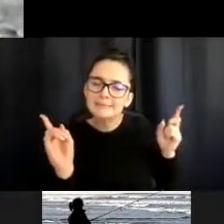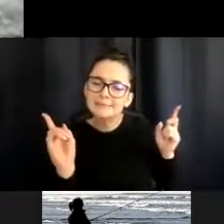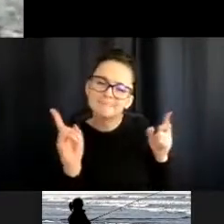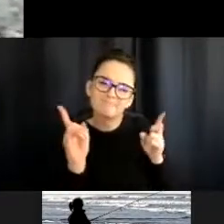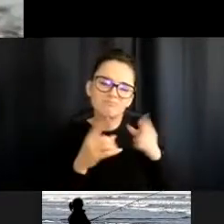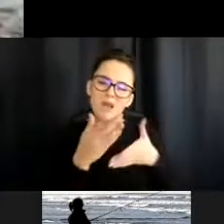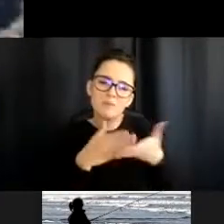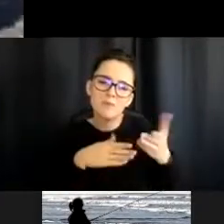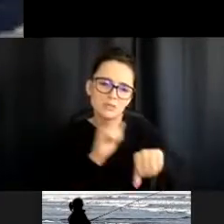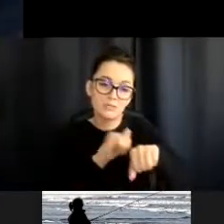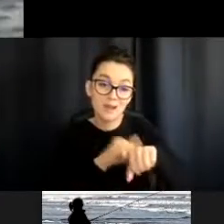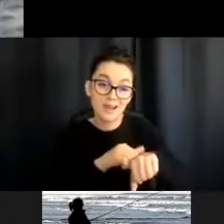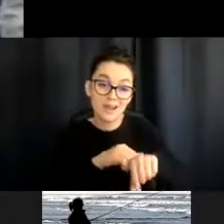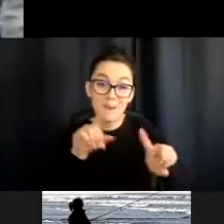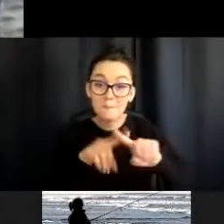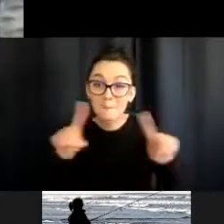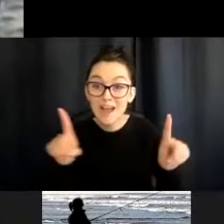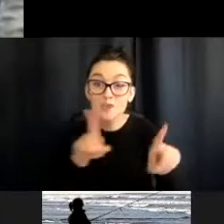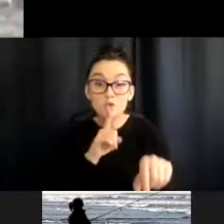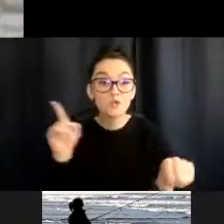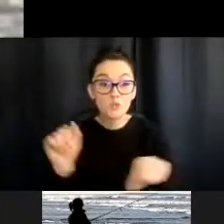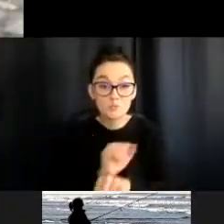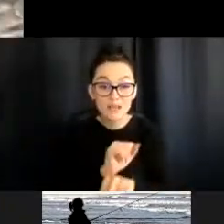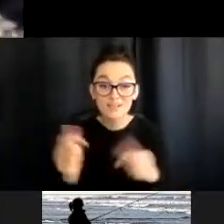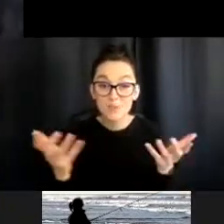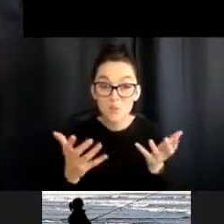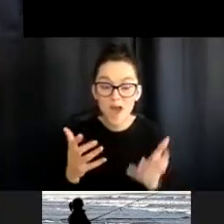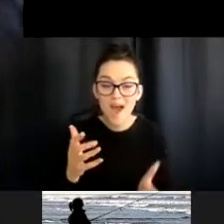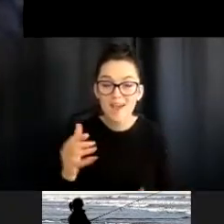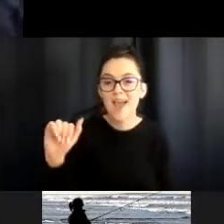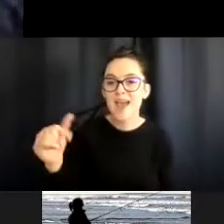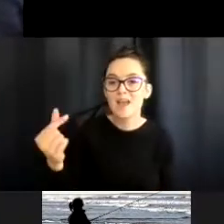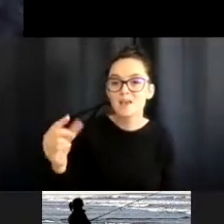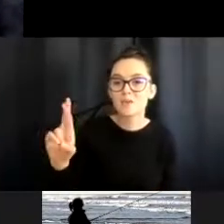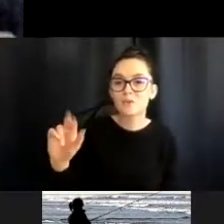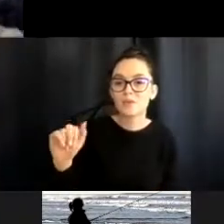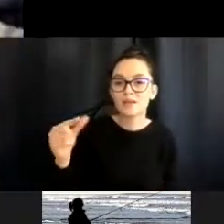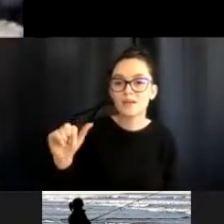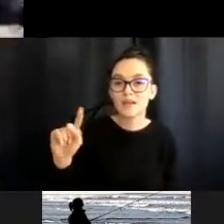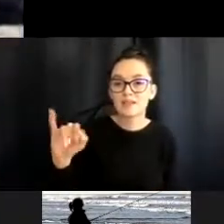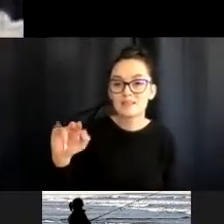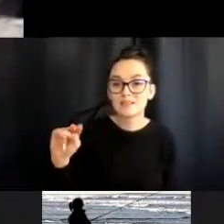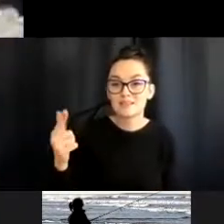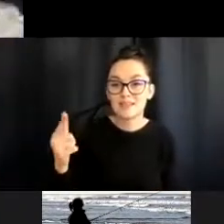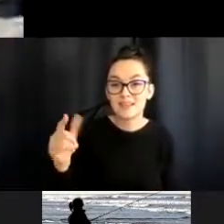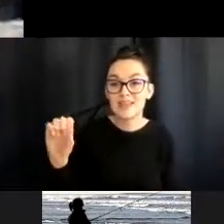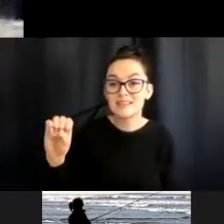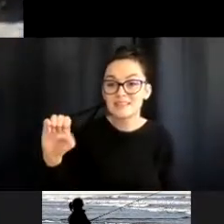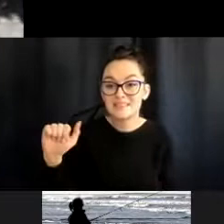But these are actually aggregating sea anemones. Do you see how they squirt up?